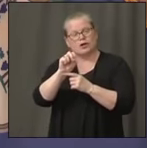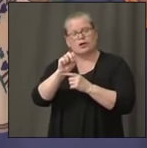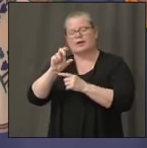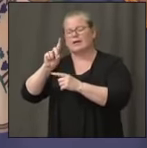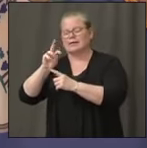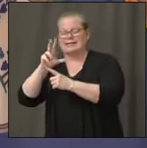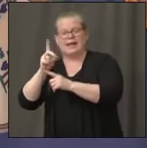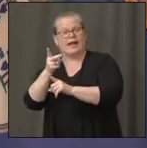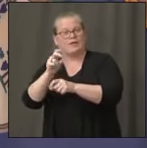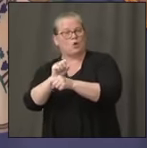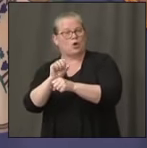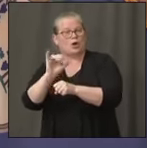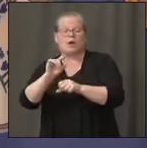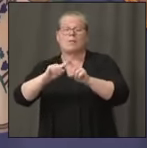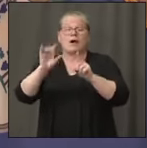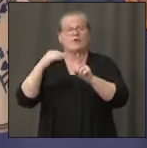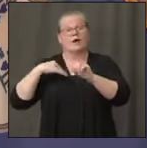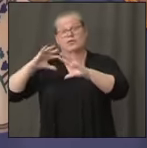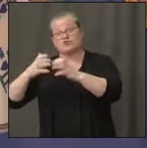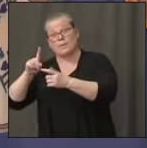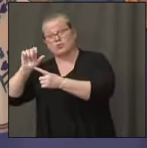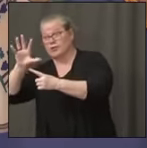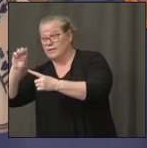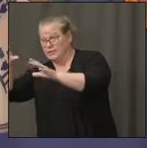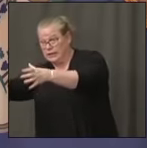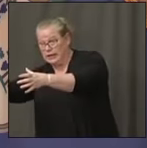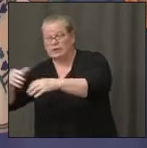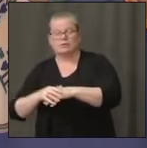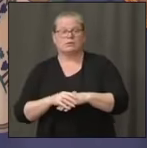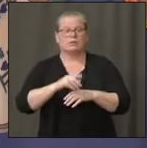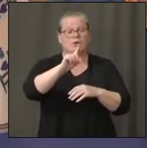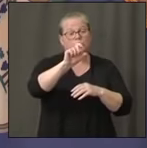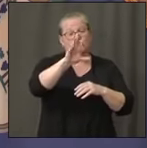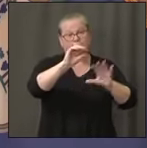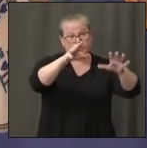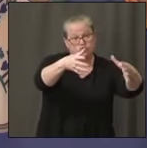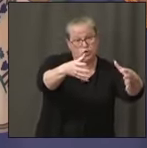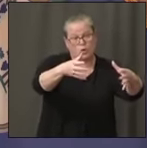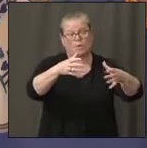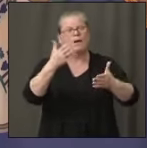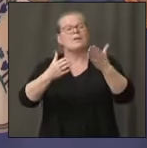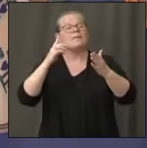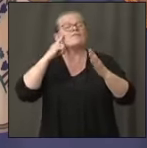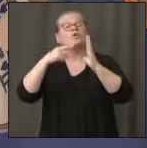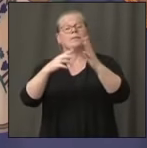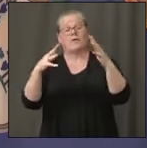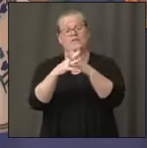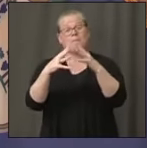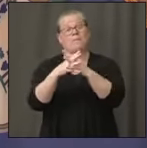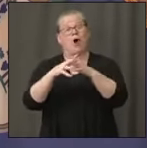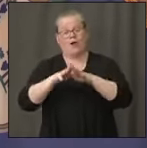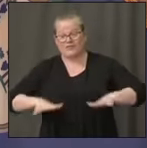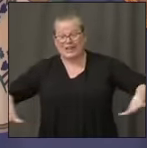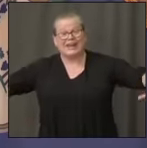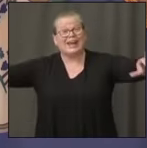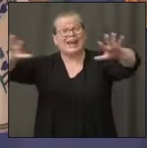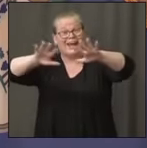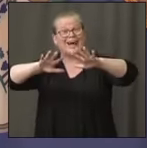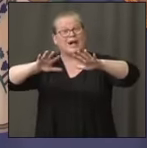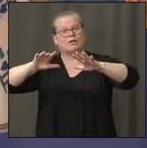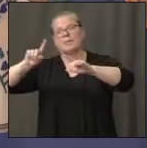if you have a group of 150 over here, and have a group of 150 in another part of the football field, you have some room there to